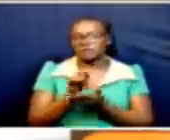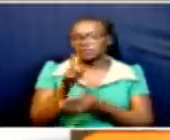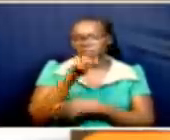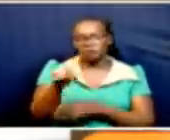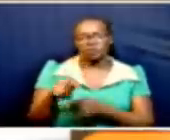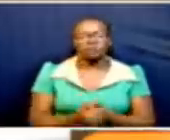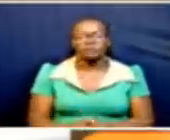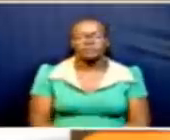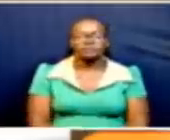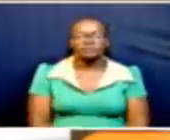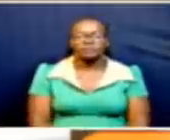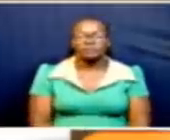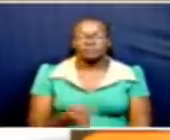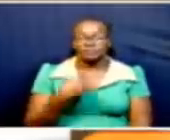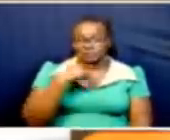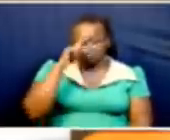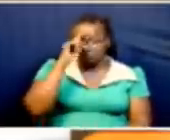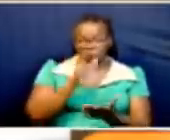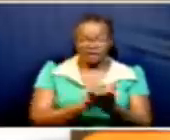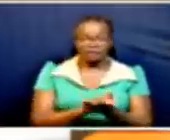So I believe that